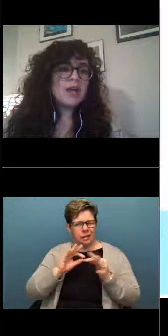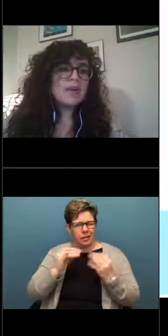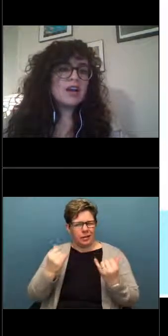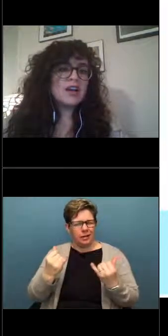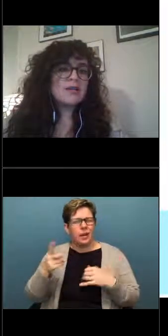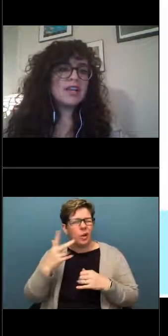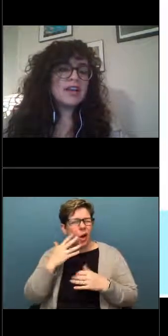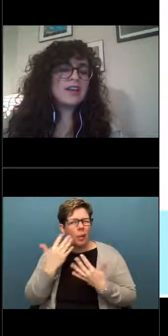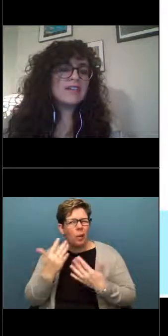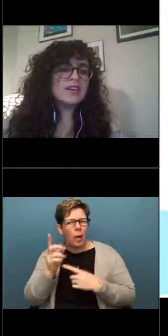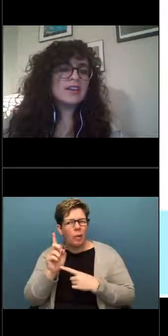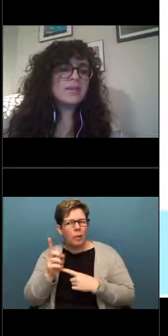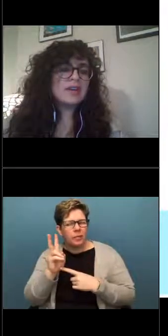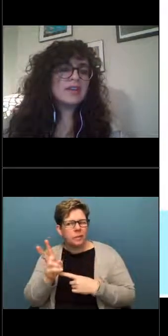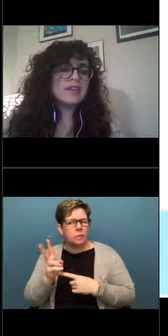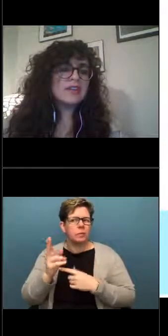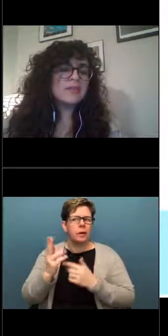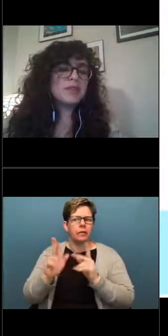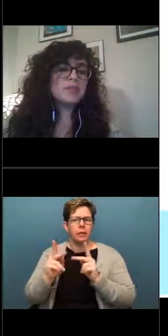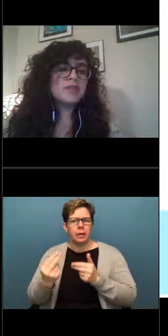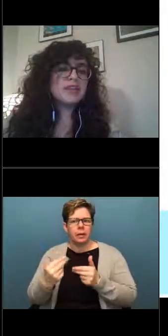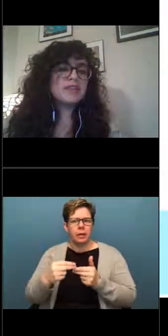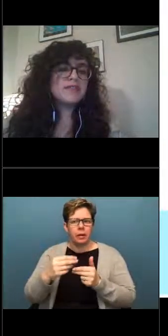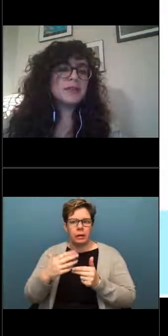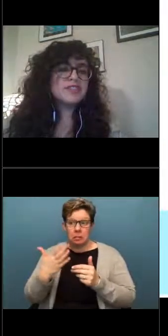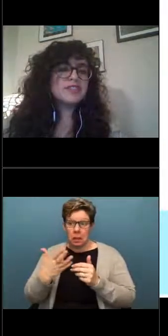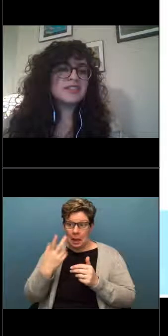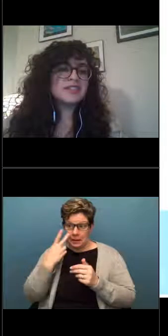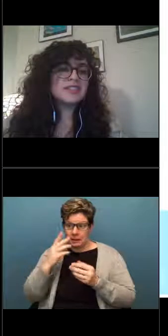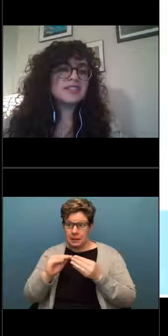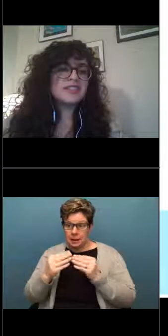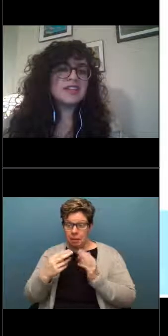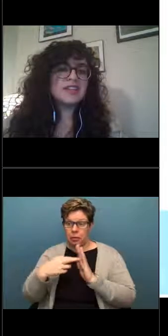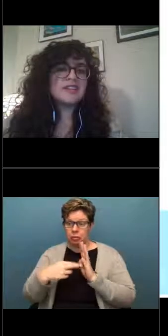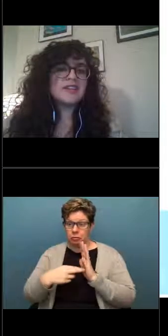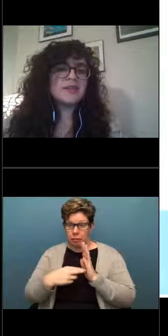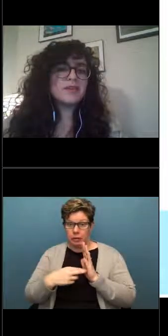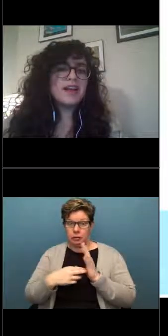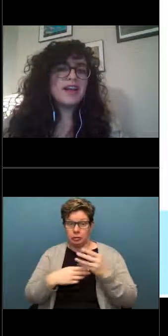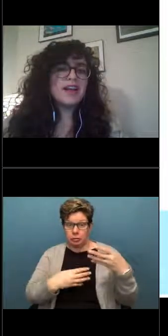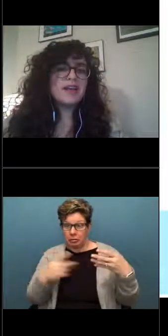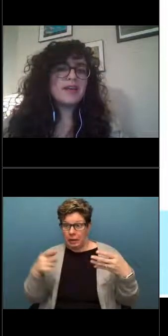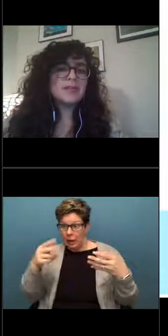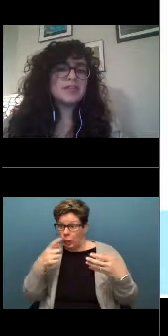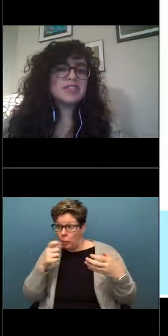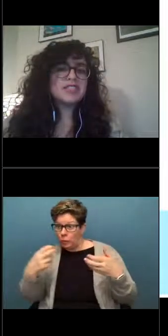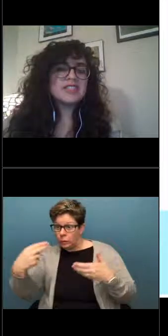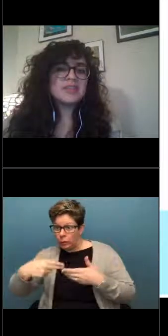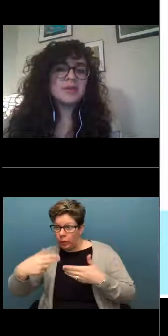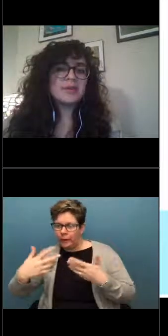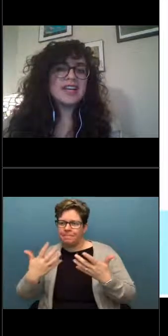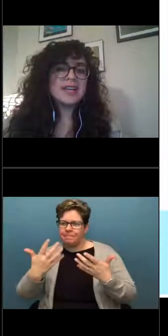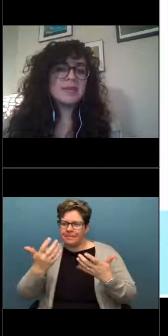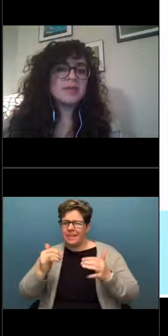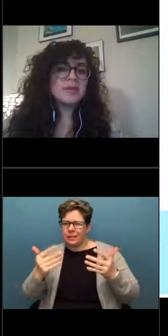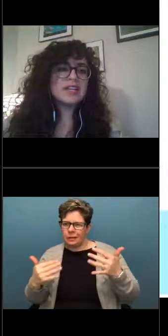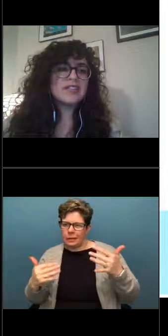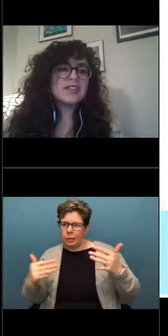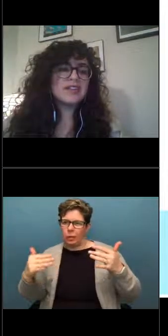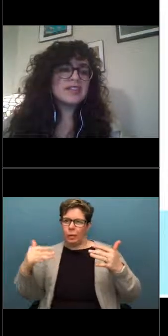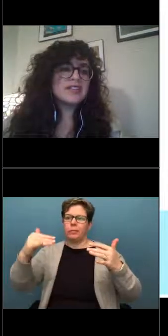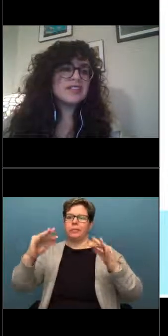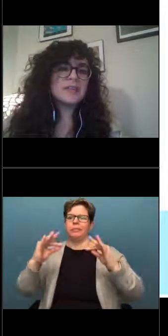to hop on. We have a good amount of people that have registered for this event, so we'll just hold tight